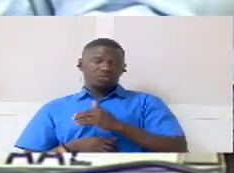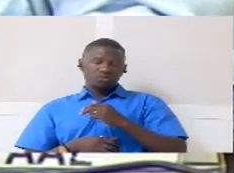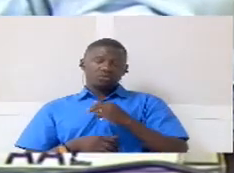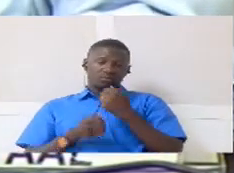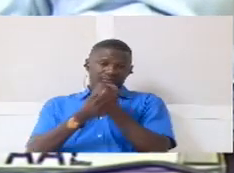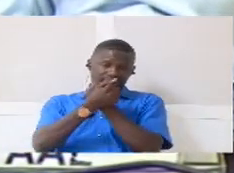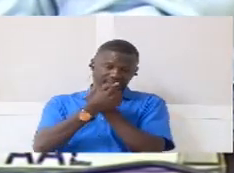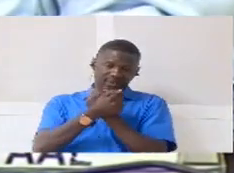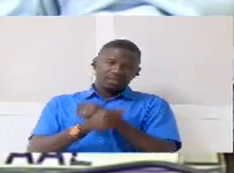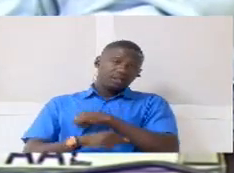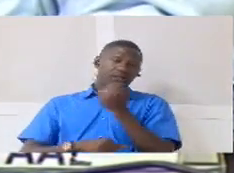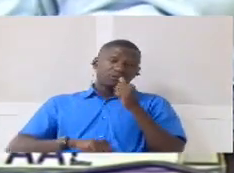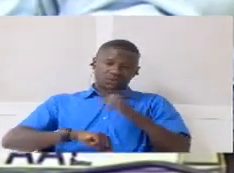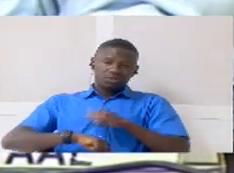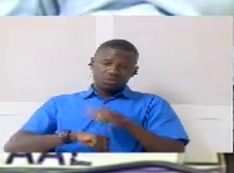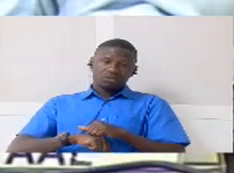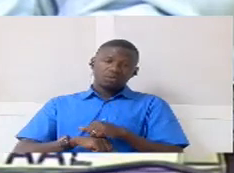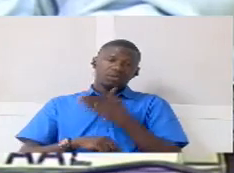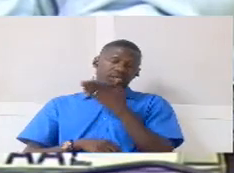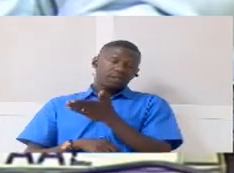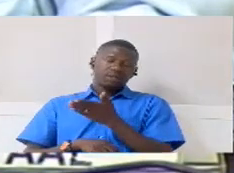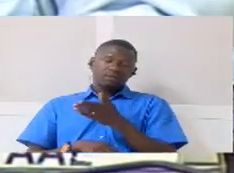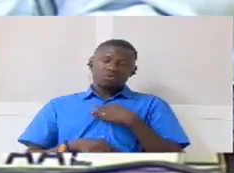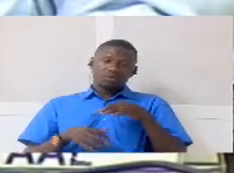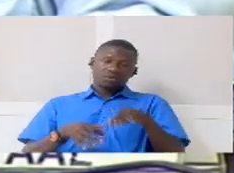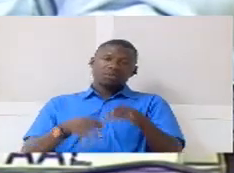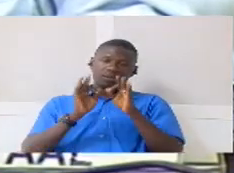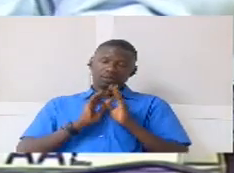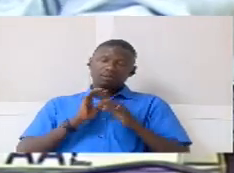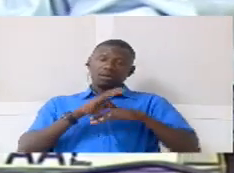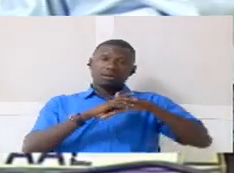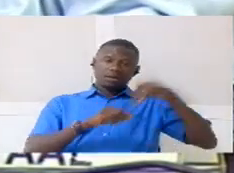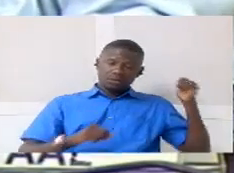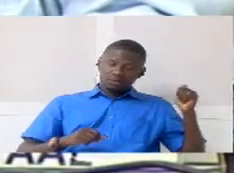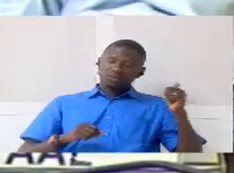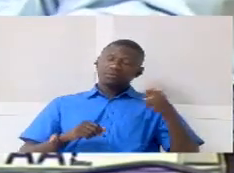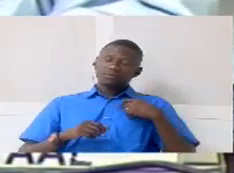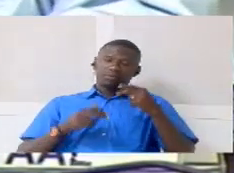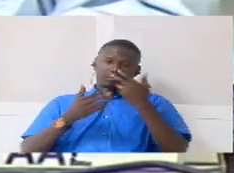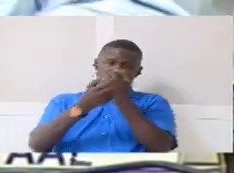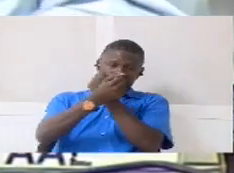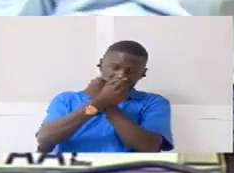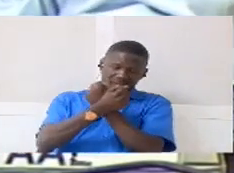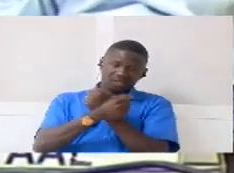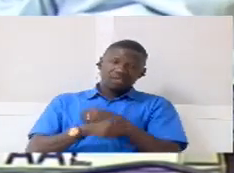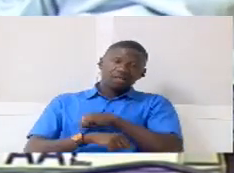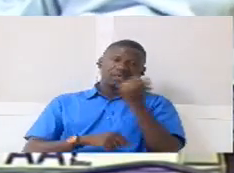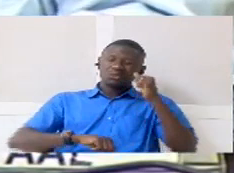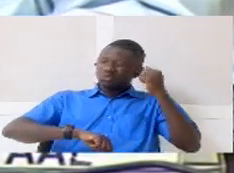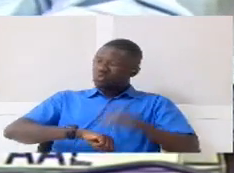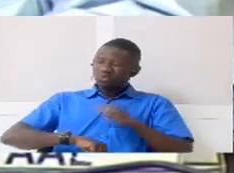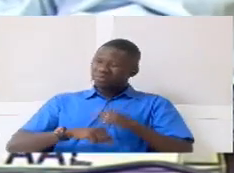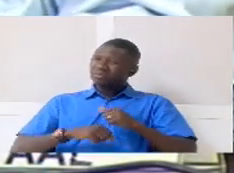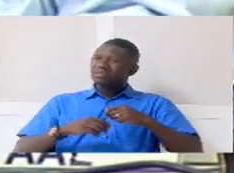there or take them out of the prisons unlawfully and torture them